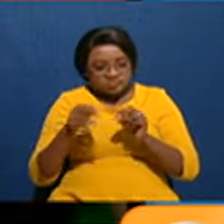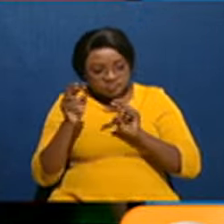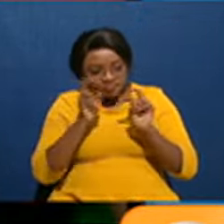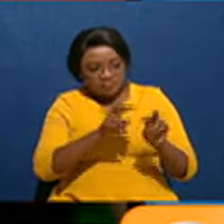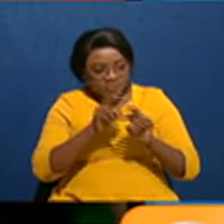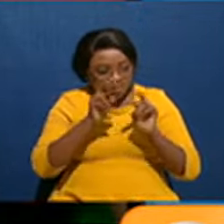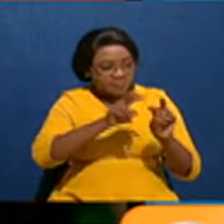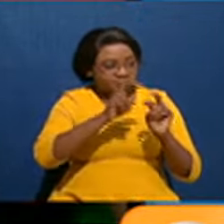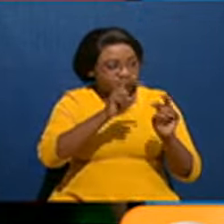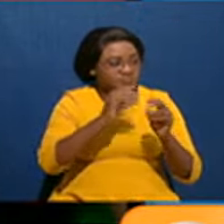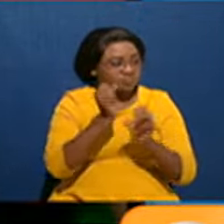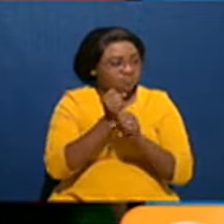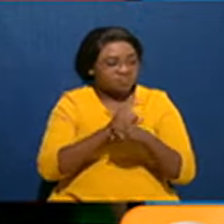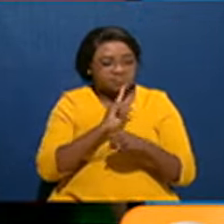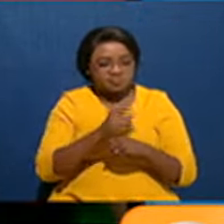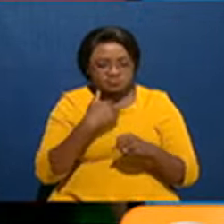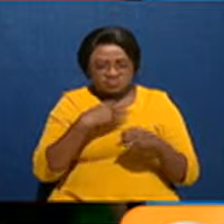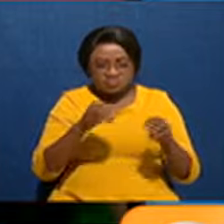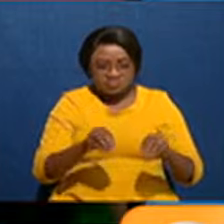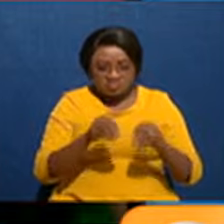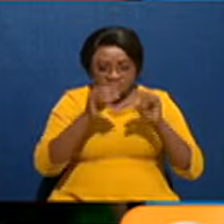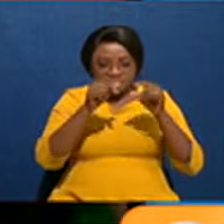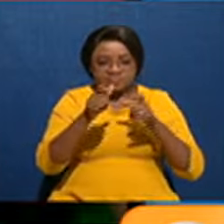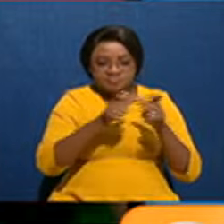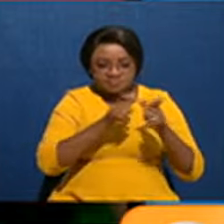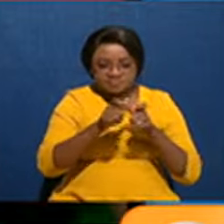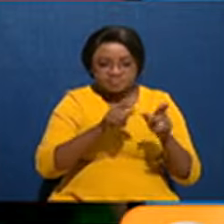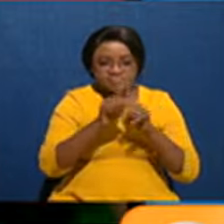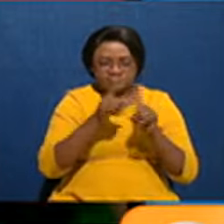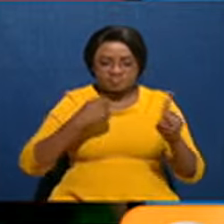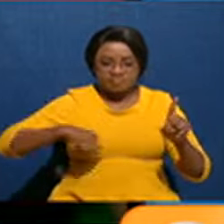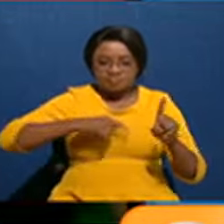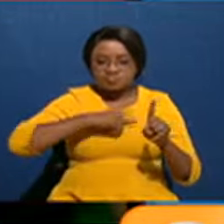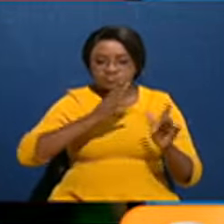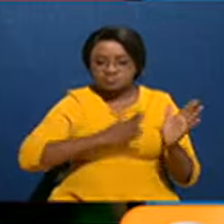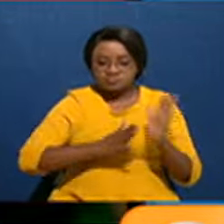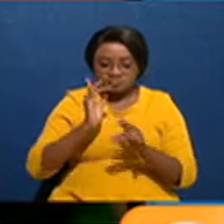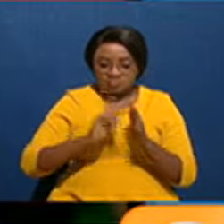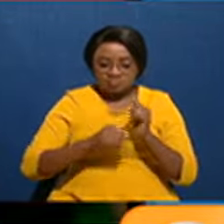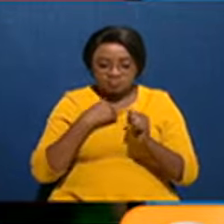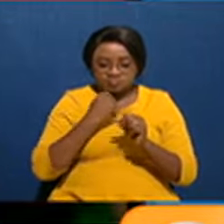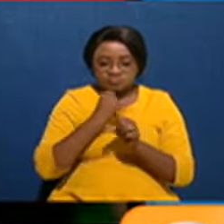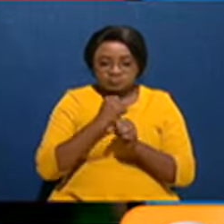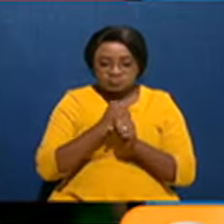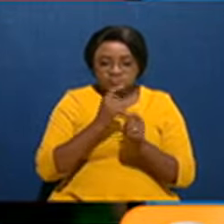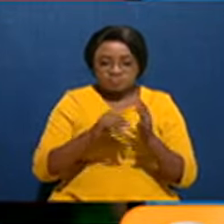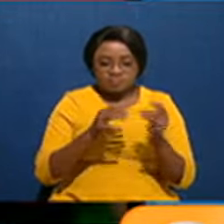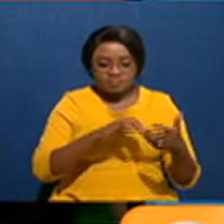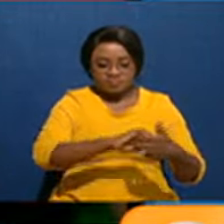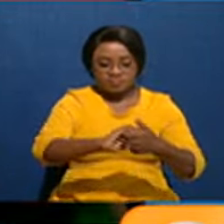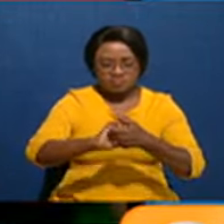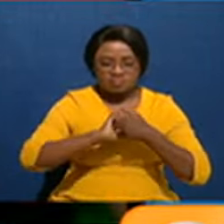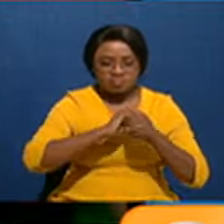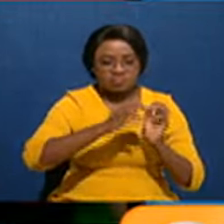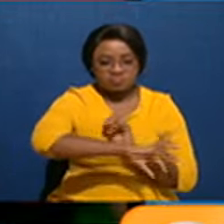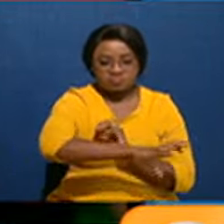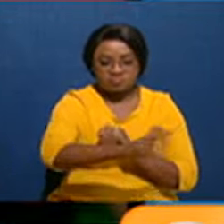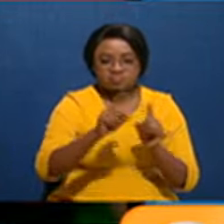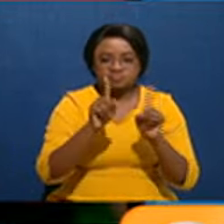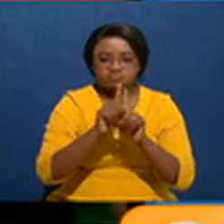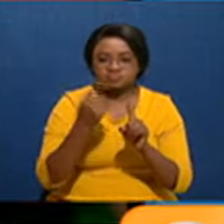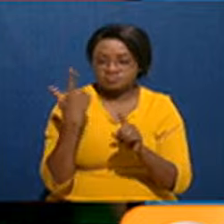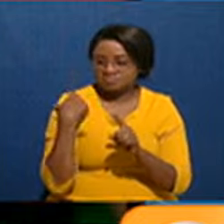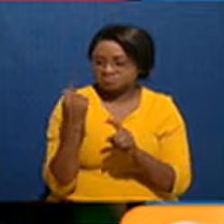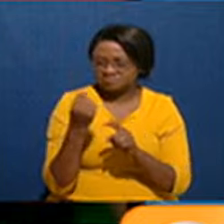assurance. What we will do, we will engage counties. And last year during our convention, I engaged the deputy president,